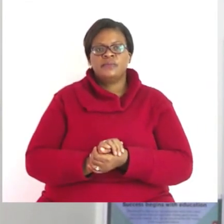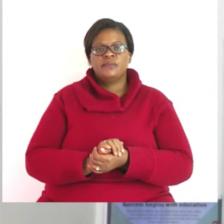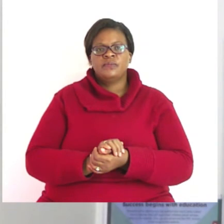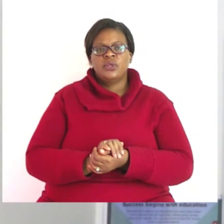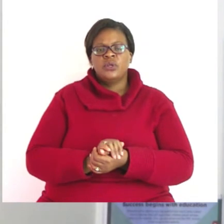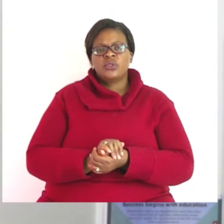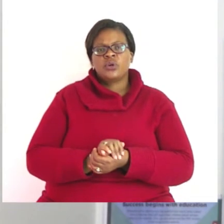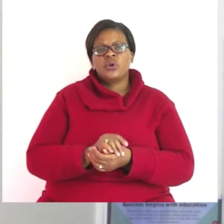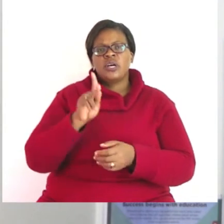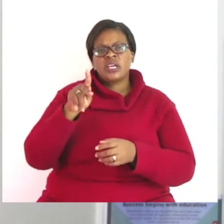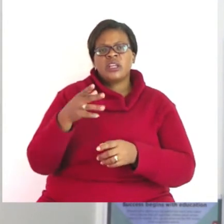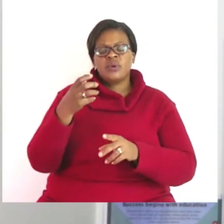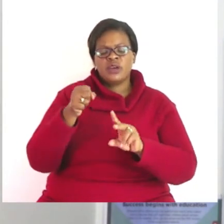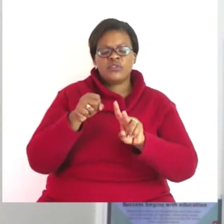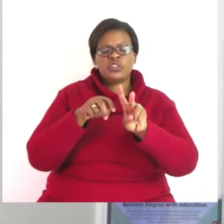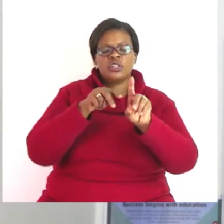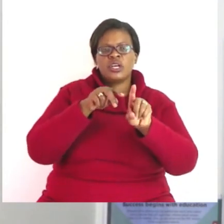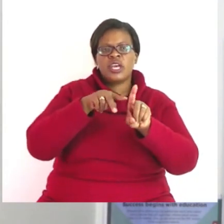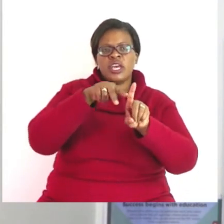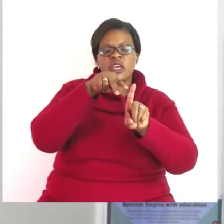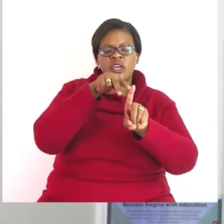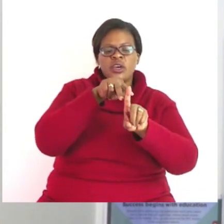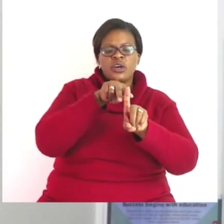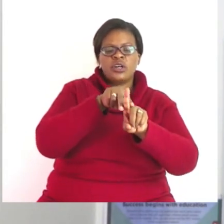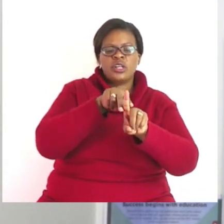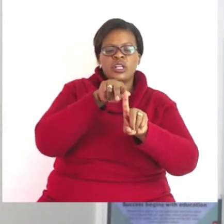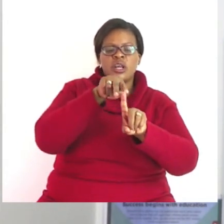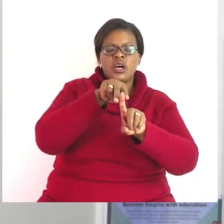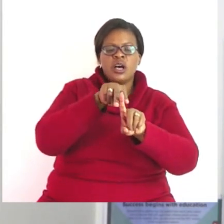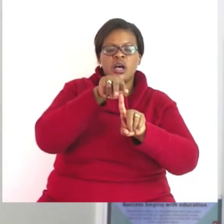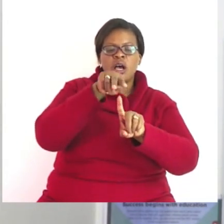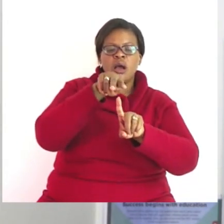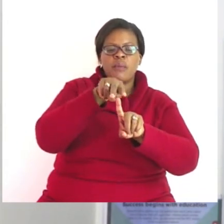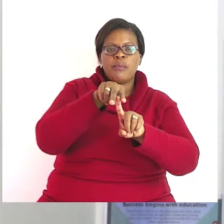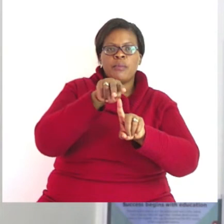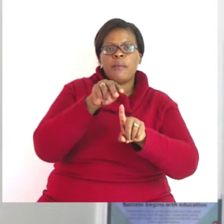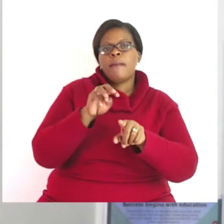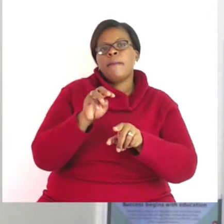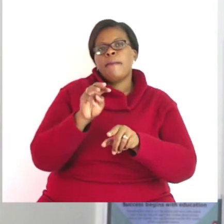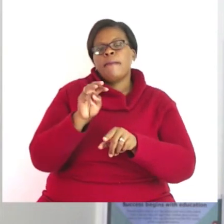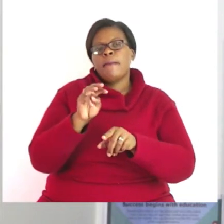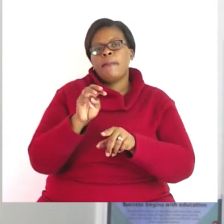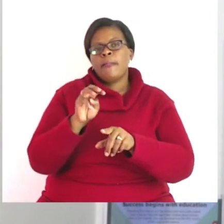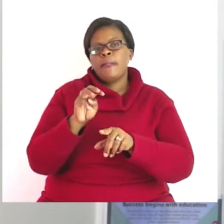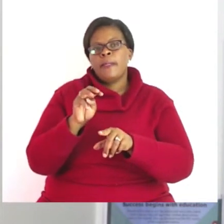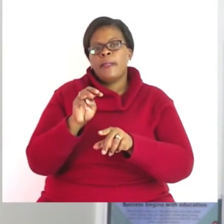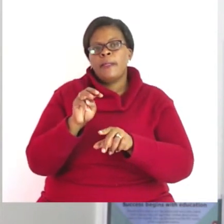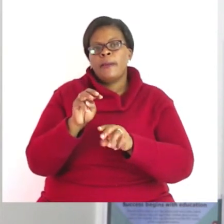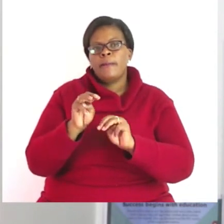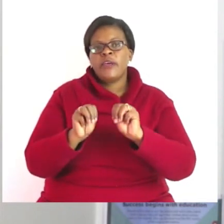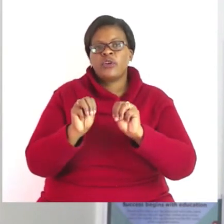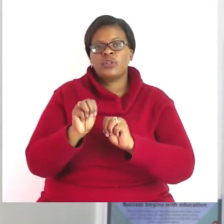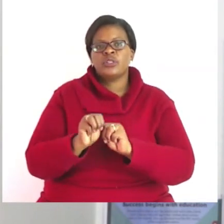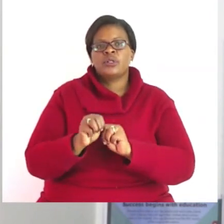method, whereby we have 56. Here, we